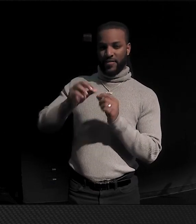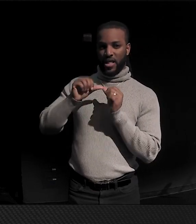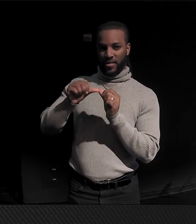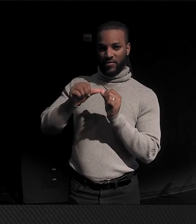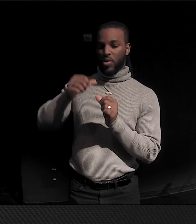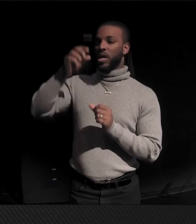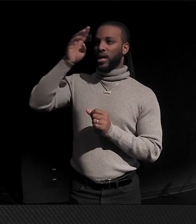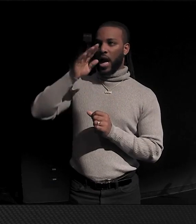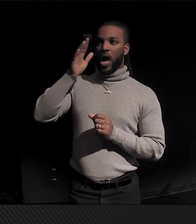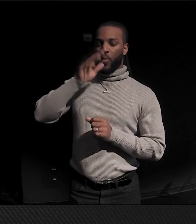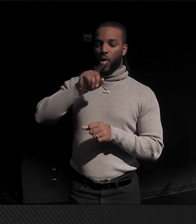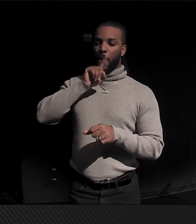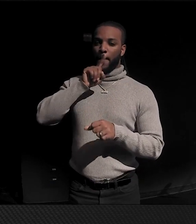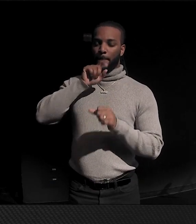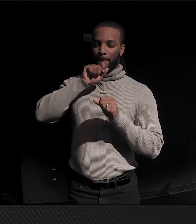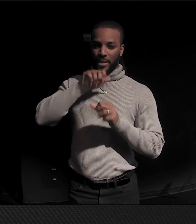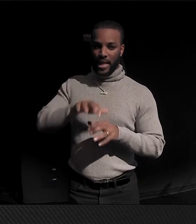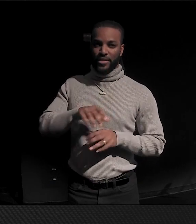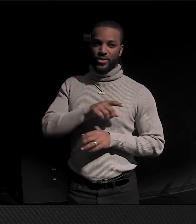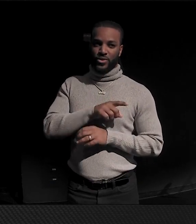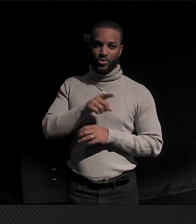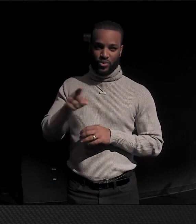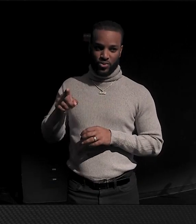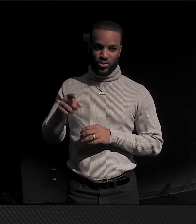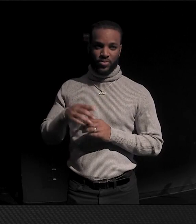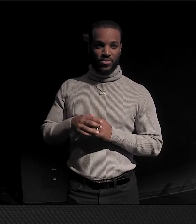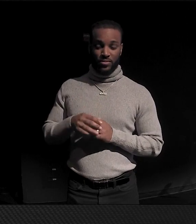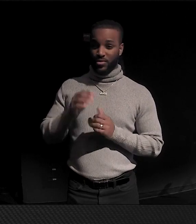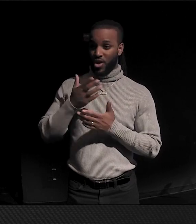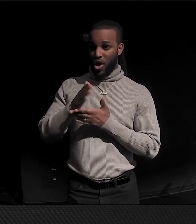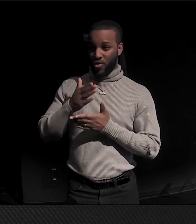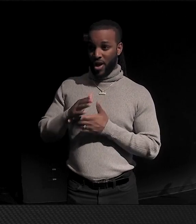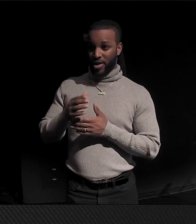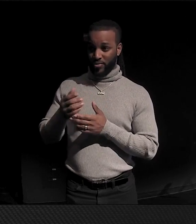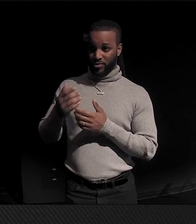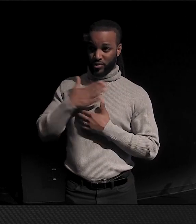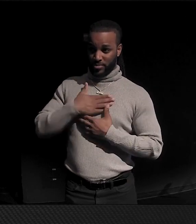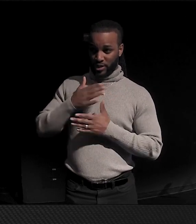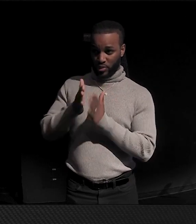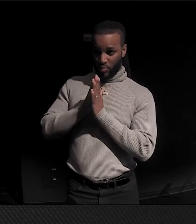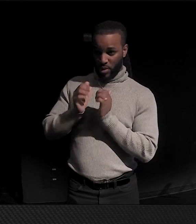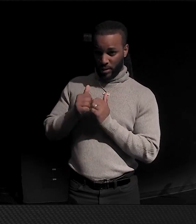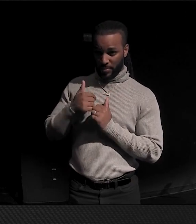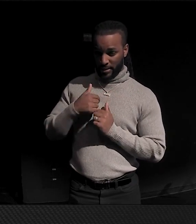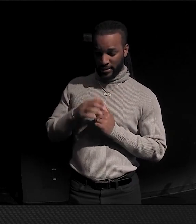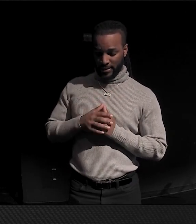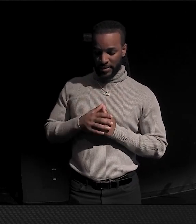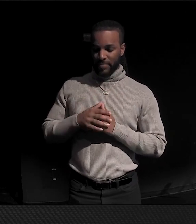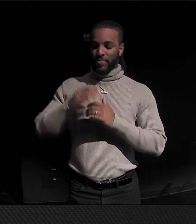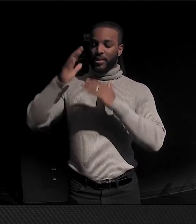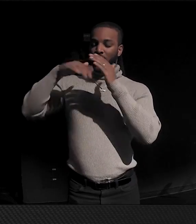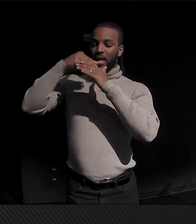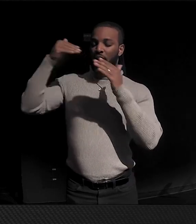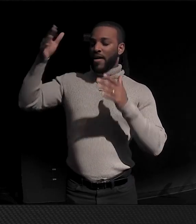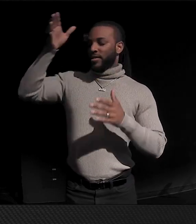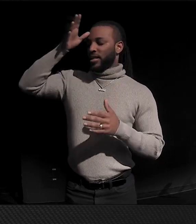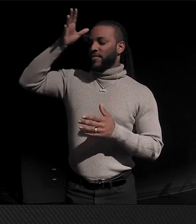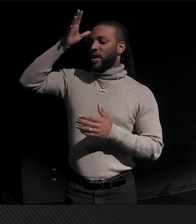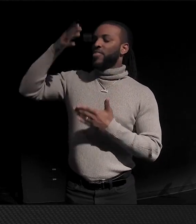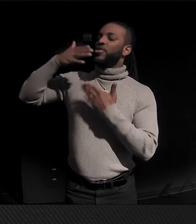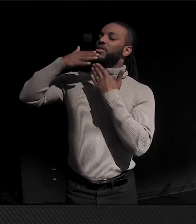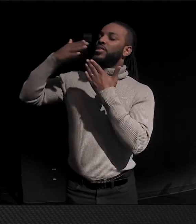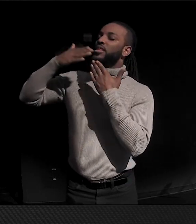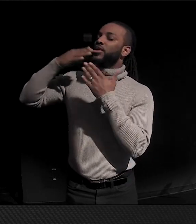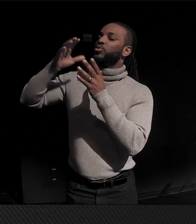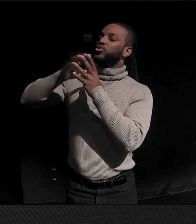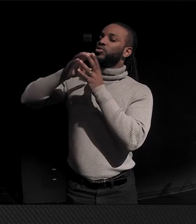will bless you abundantly just by doing so. All right? Will you join me in prayer? Heavenly Father, thank you so much for